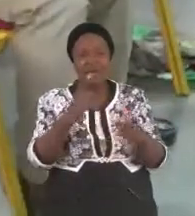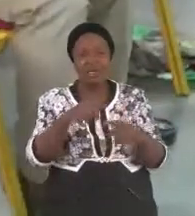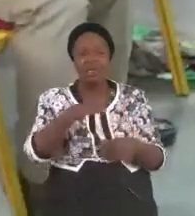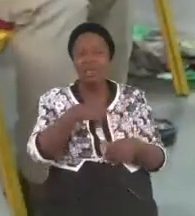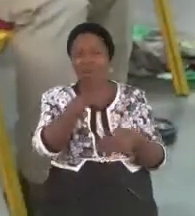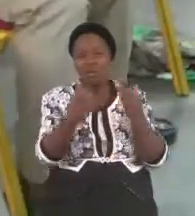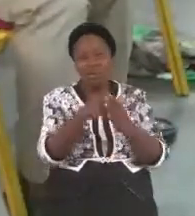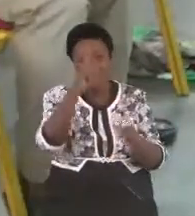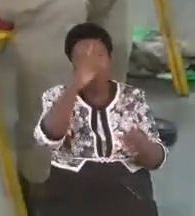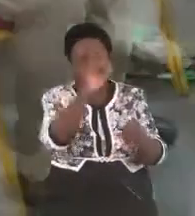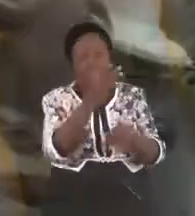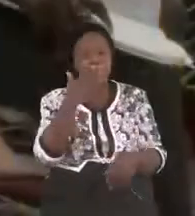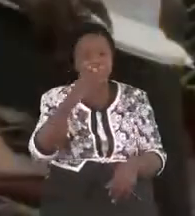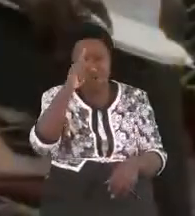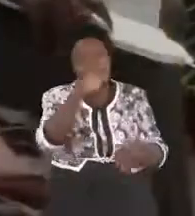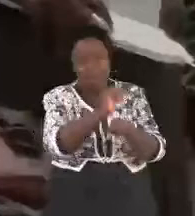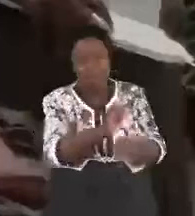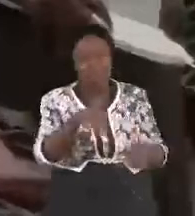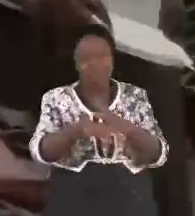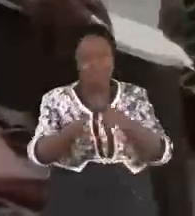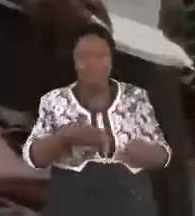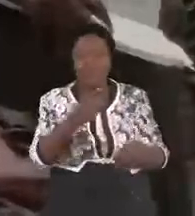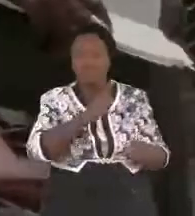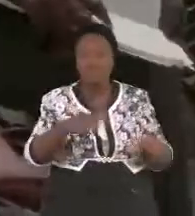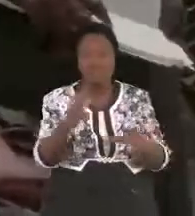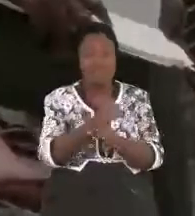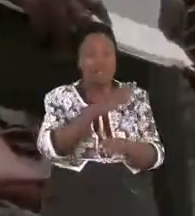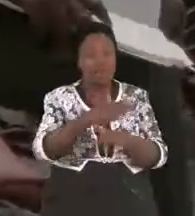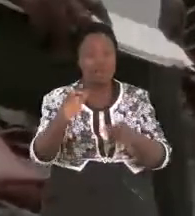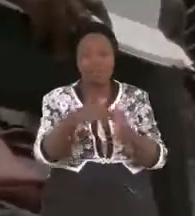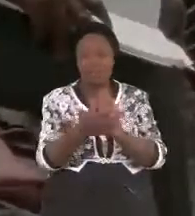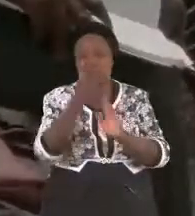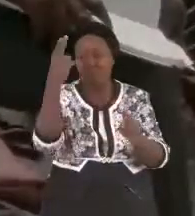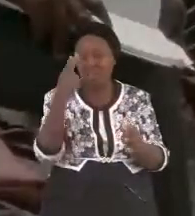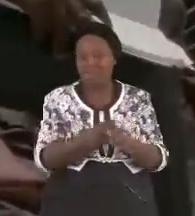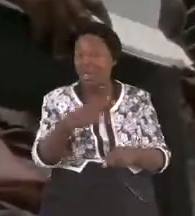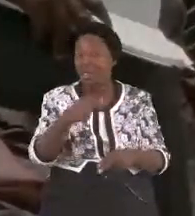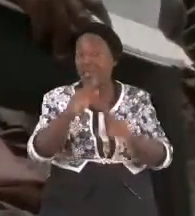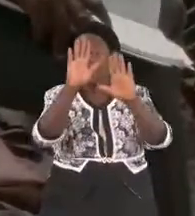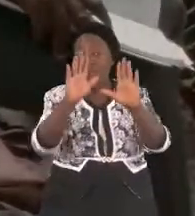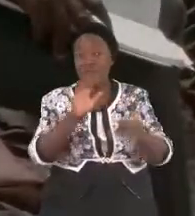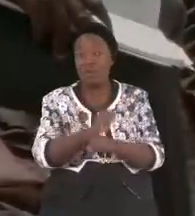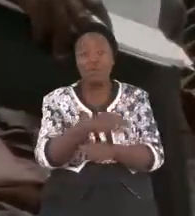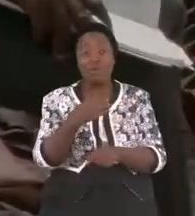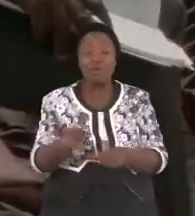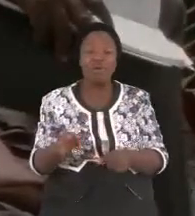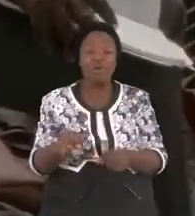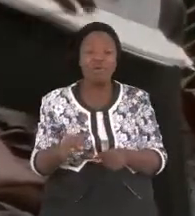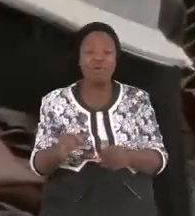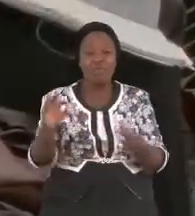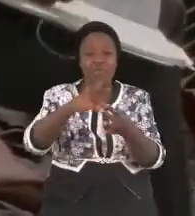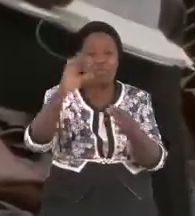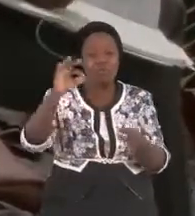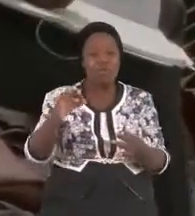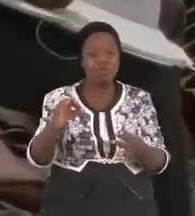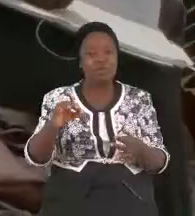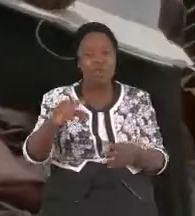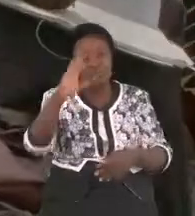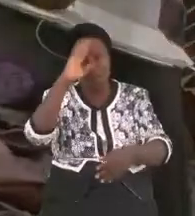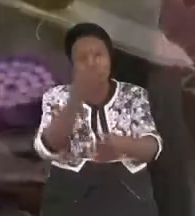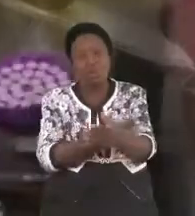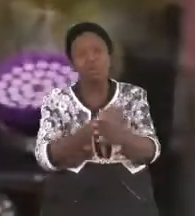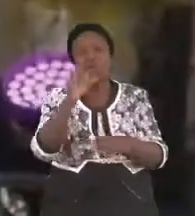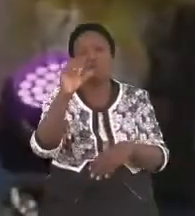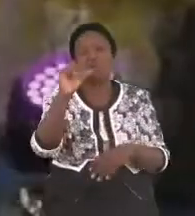away in Jesus' name. The miracle of spiritual sonship. Look at chapter 2. Chapter 2,